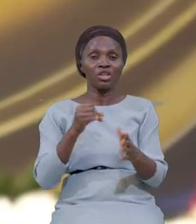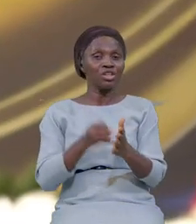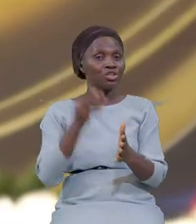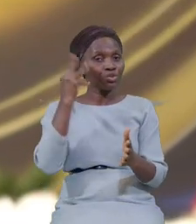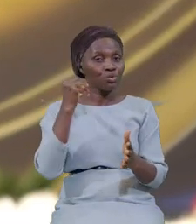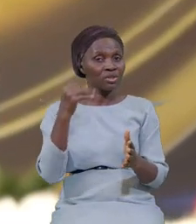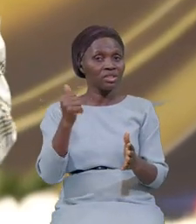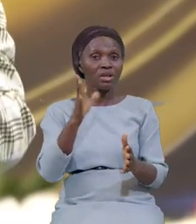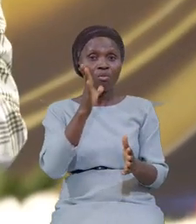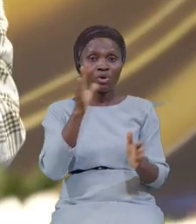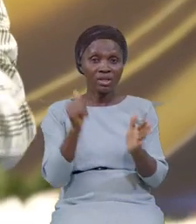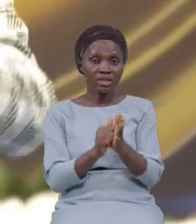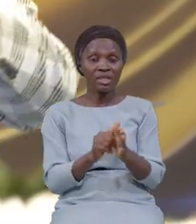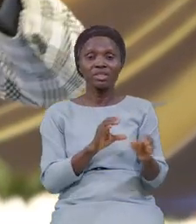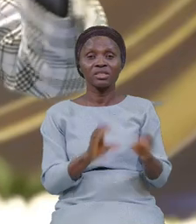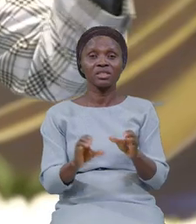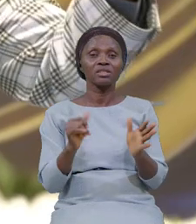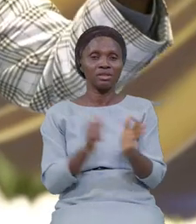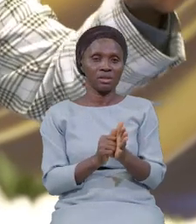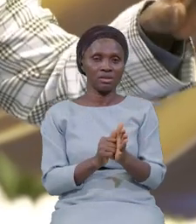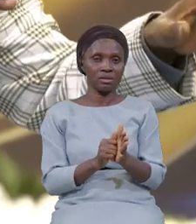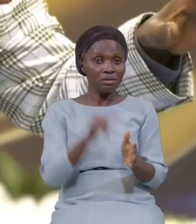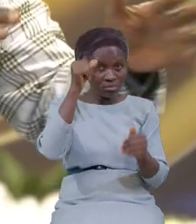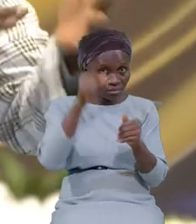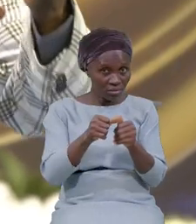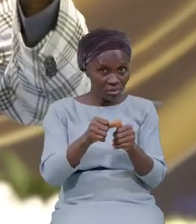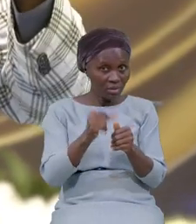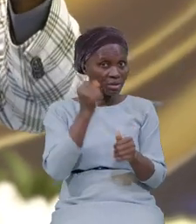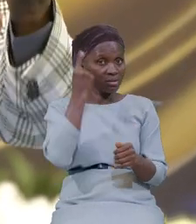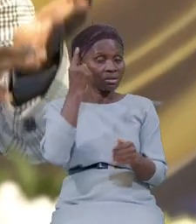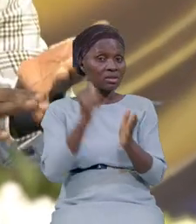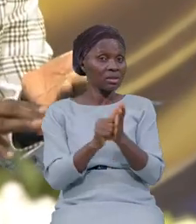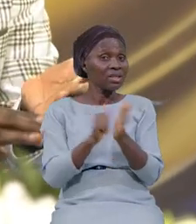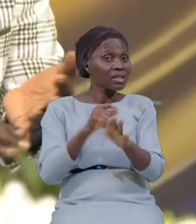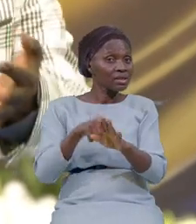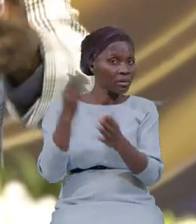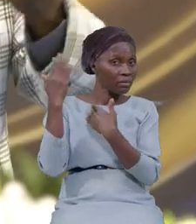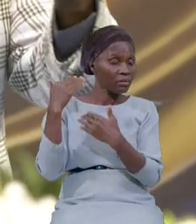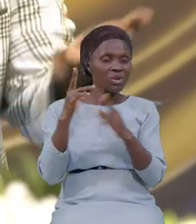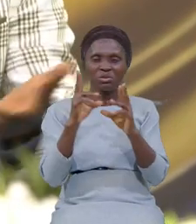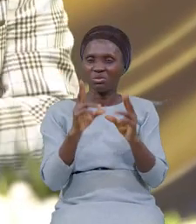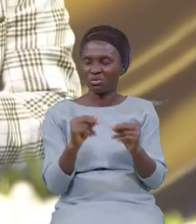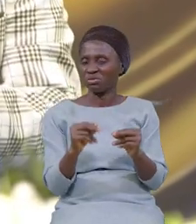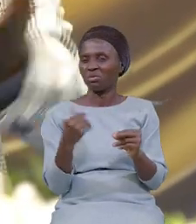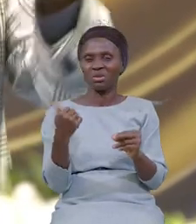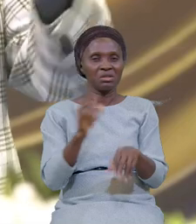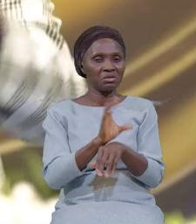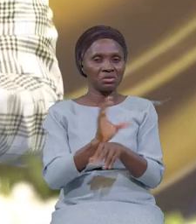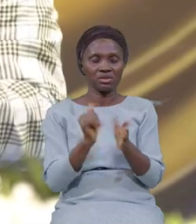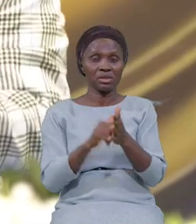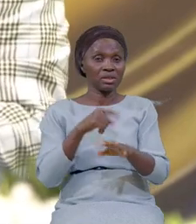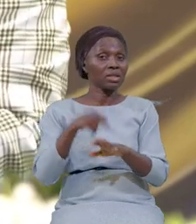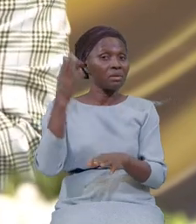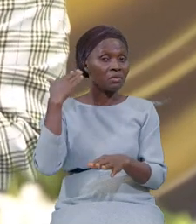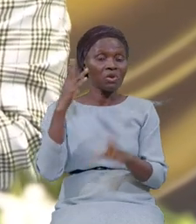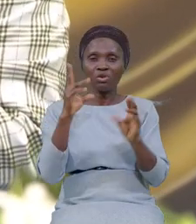You understand? There wasn't any church at that time with Sunday school. There wasn't any school